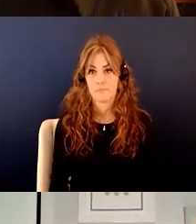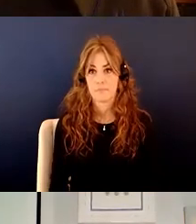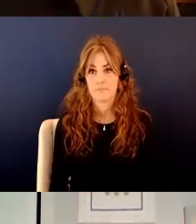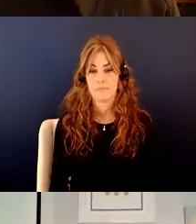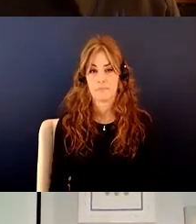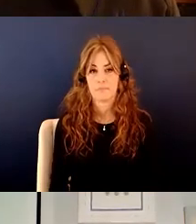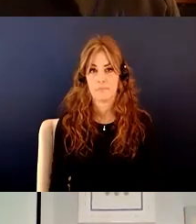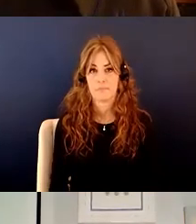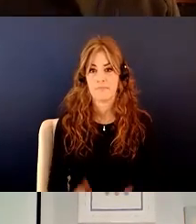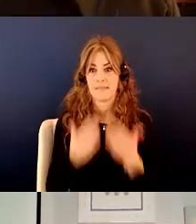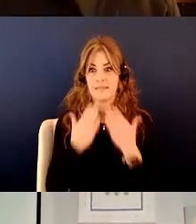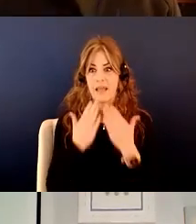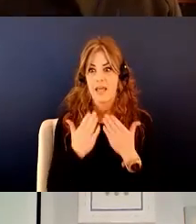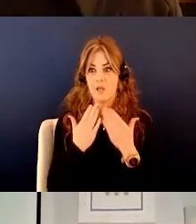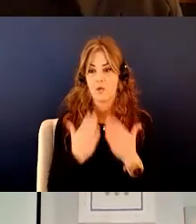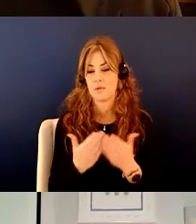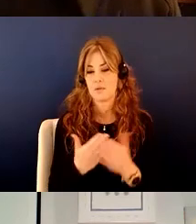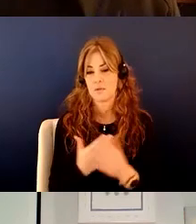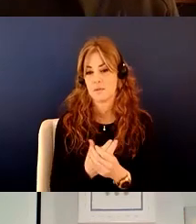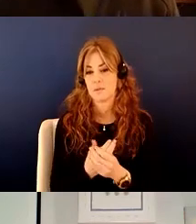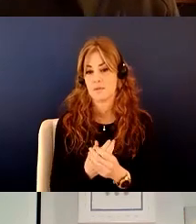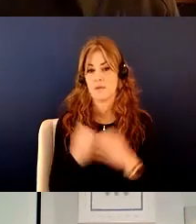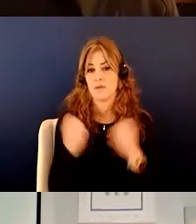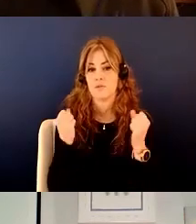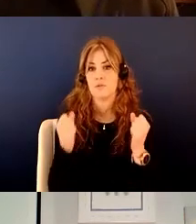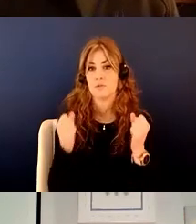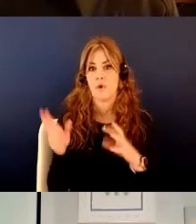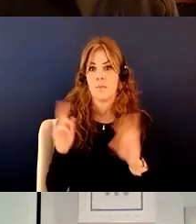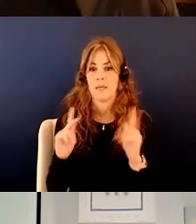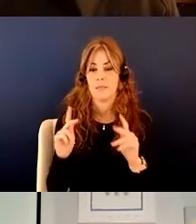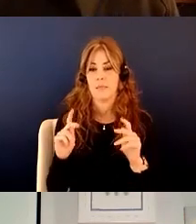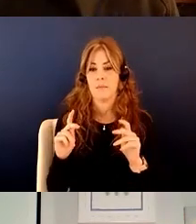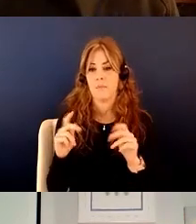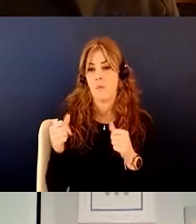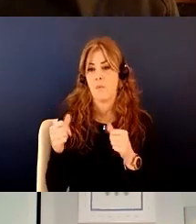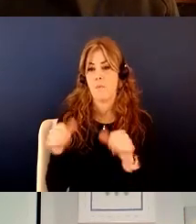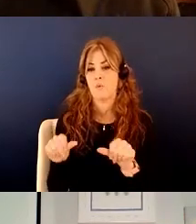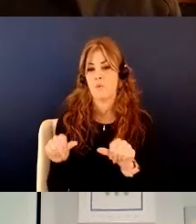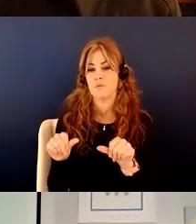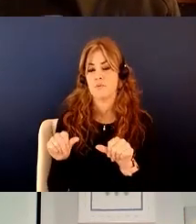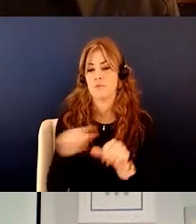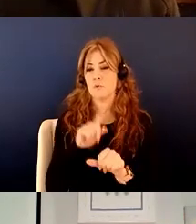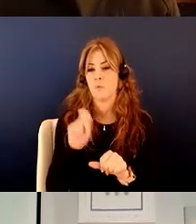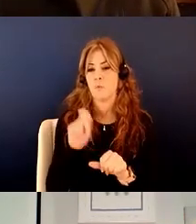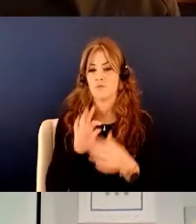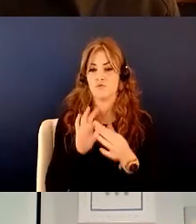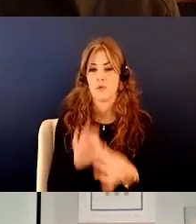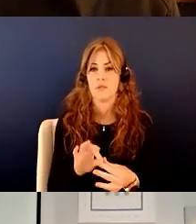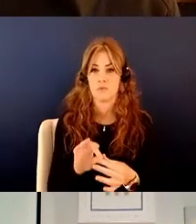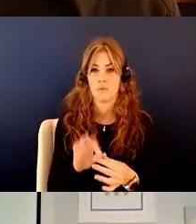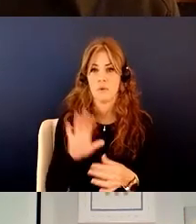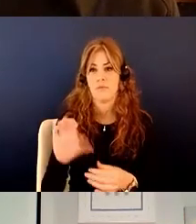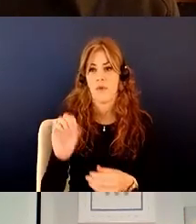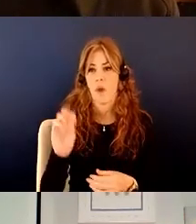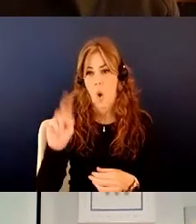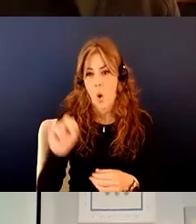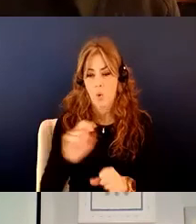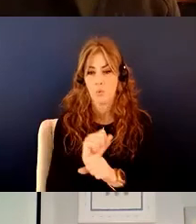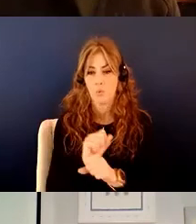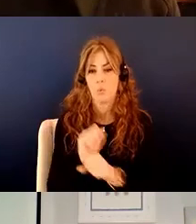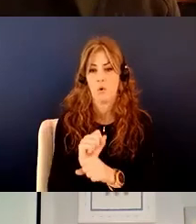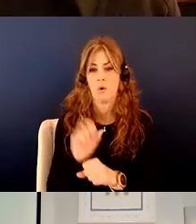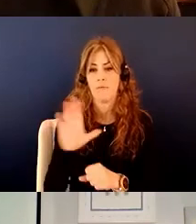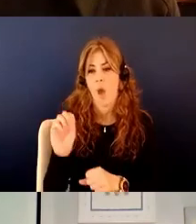Great, thank you. And I know so many people have posted questions that sort of referencing some of their own work and their own